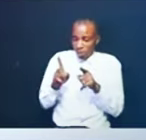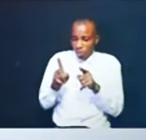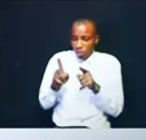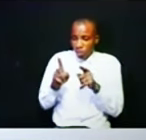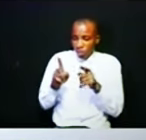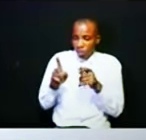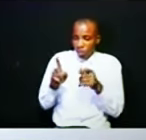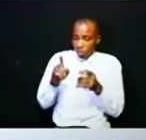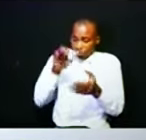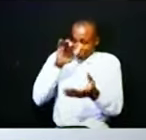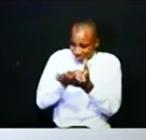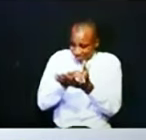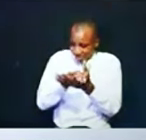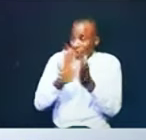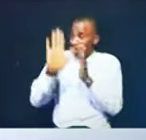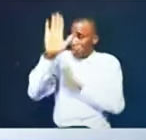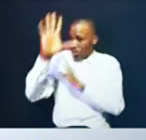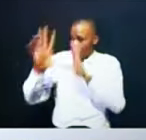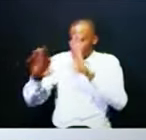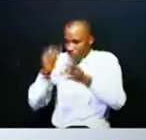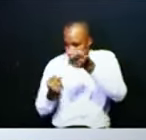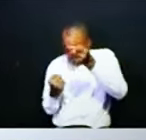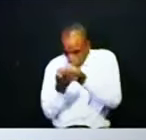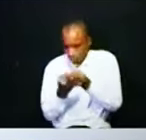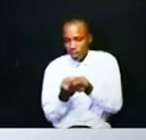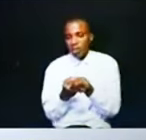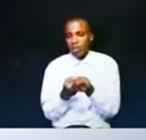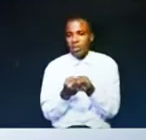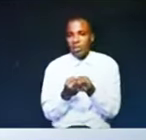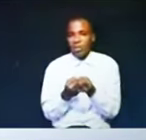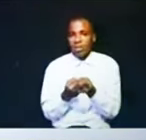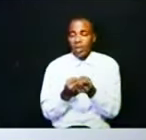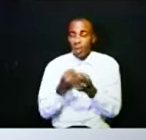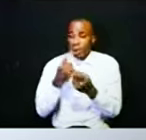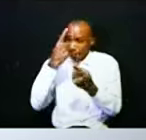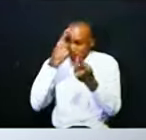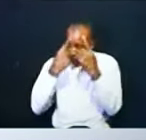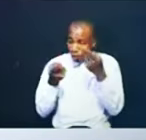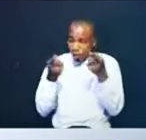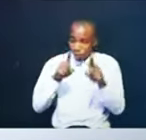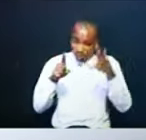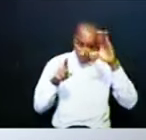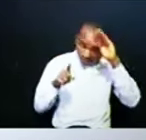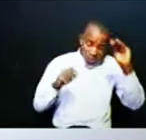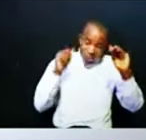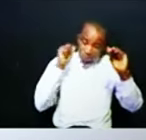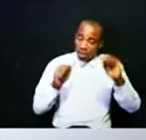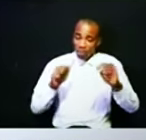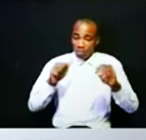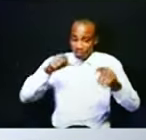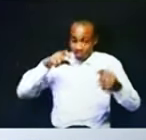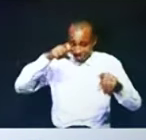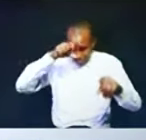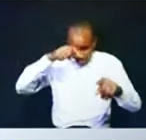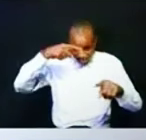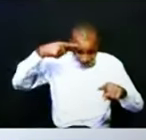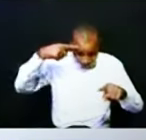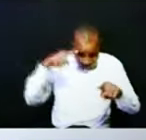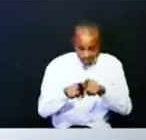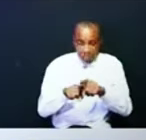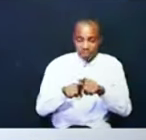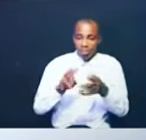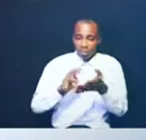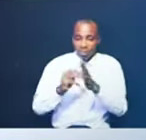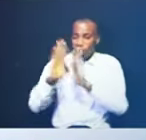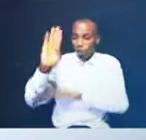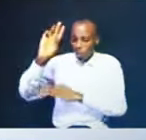come upon so say God is the witness to the covenant. Since when you come upon your dancing knee, I was sir, I young Kofano